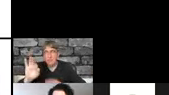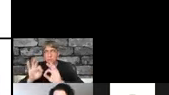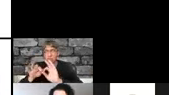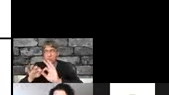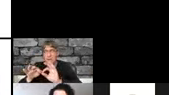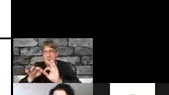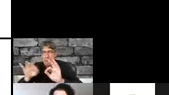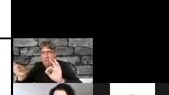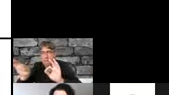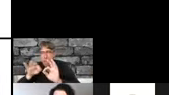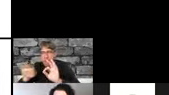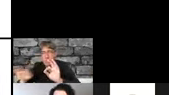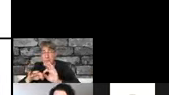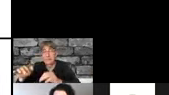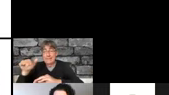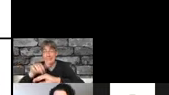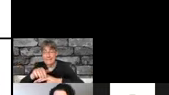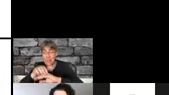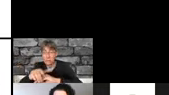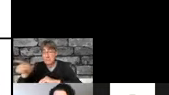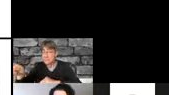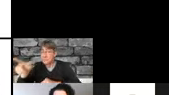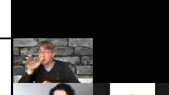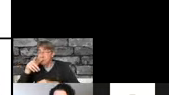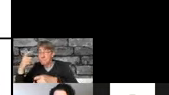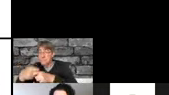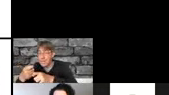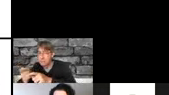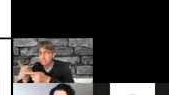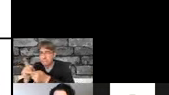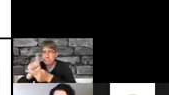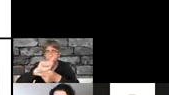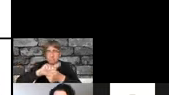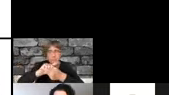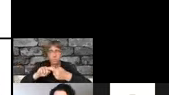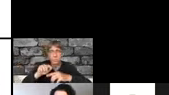going to double check that our Spanish language interpreter is unmuted.